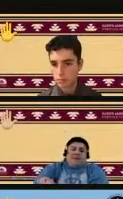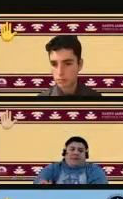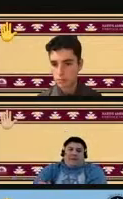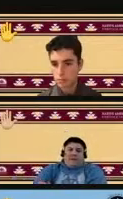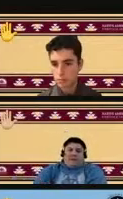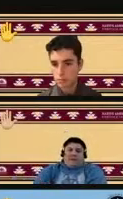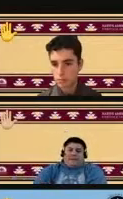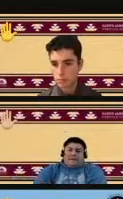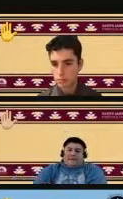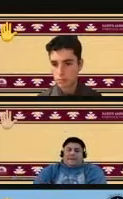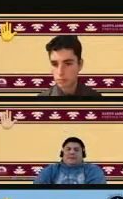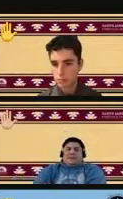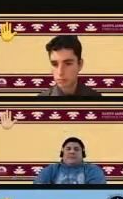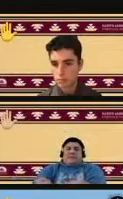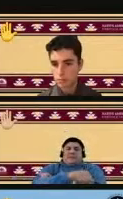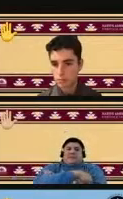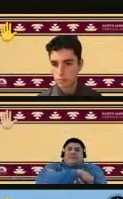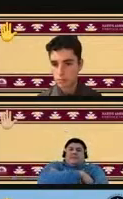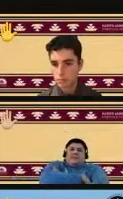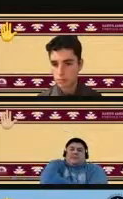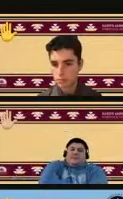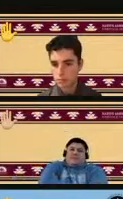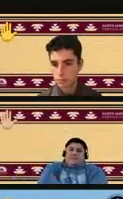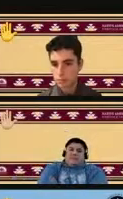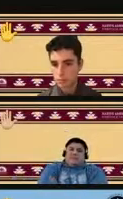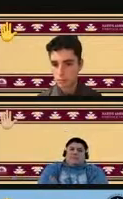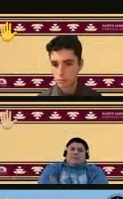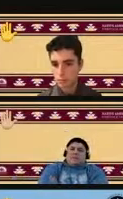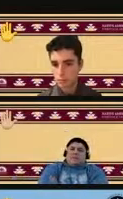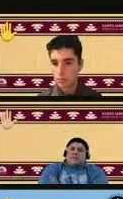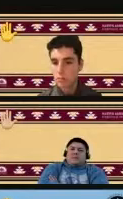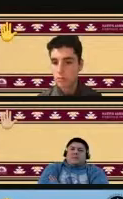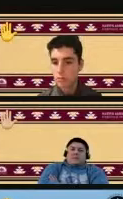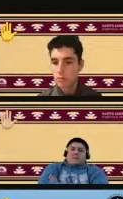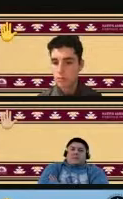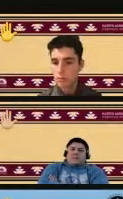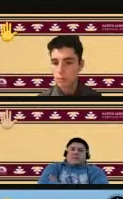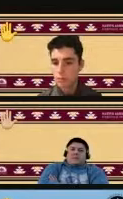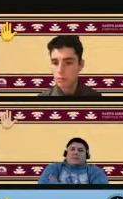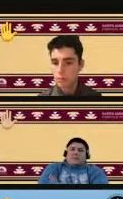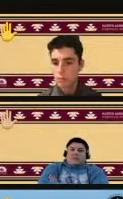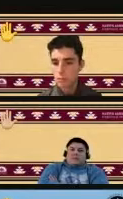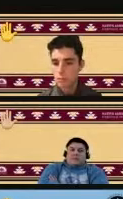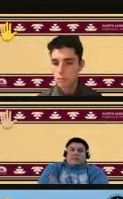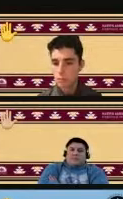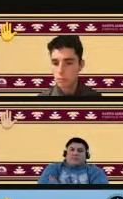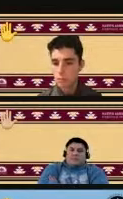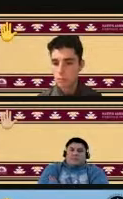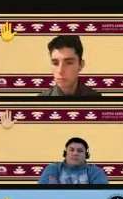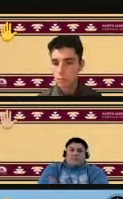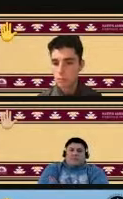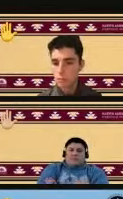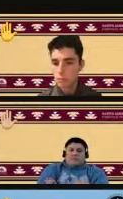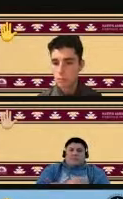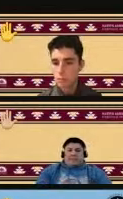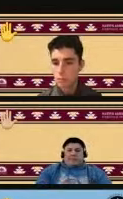Anoka Hennepin, if I'm pronouncing it right, but it's the area around Minneapolis, St. Paul, and they've just announced their finalists.